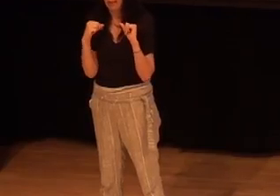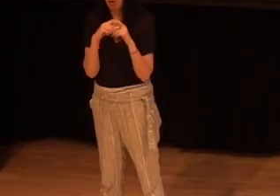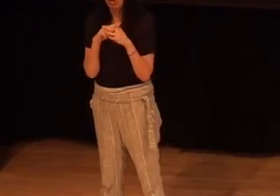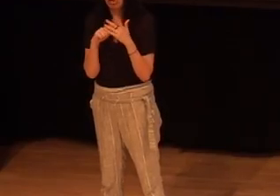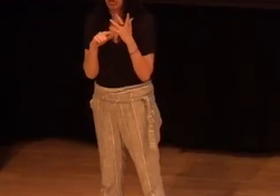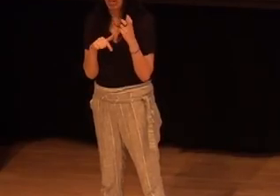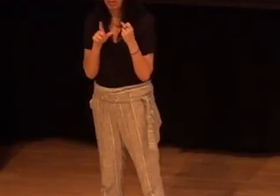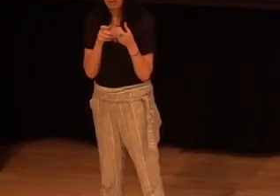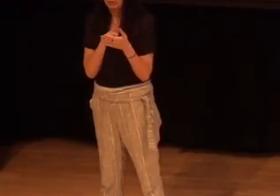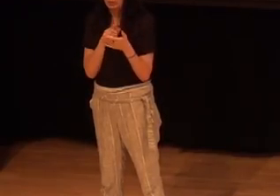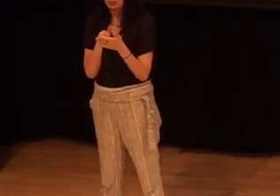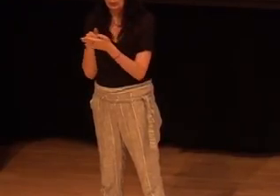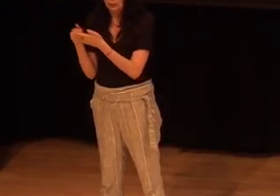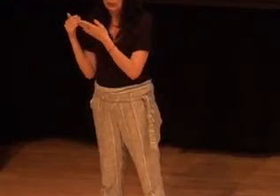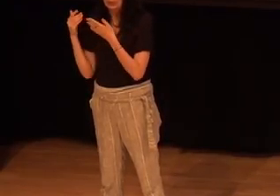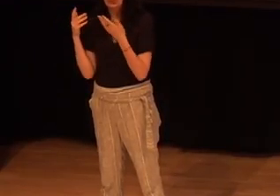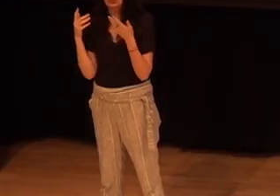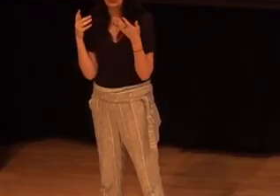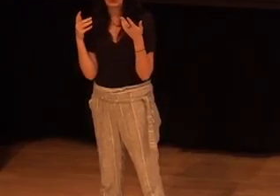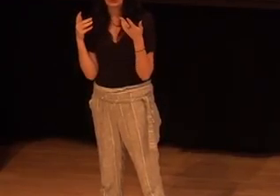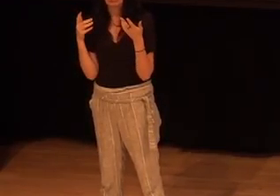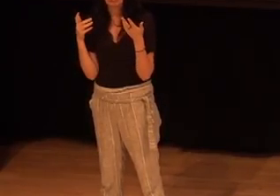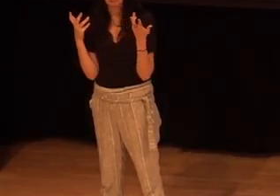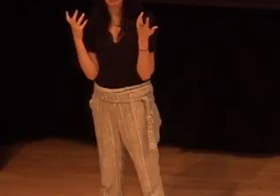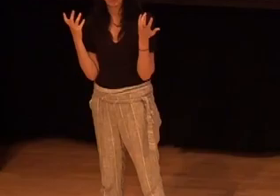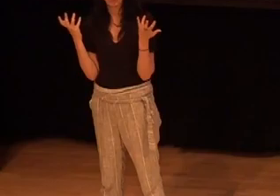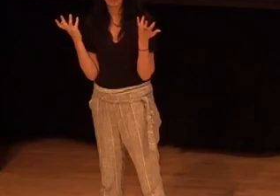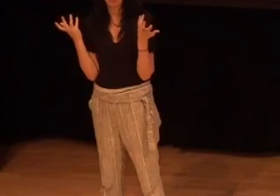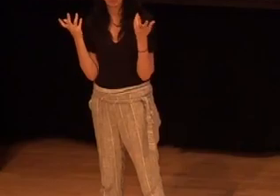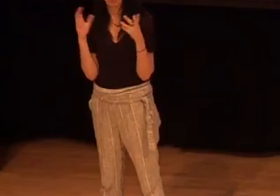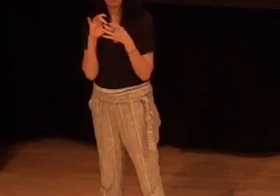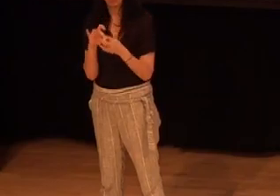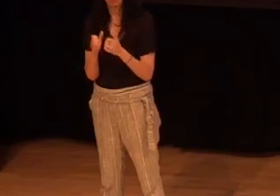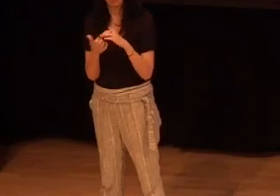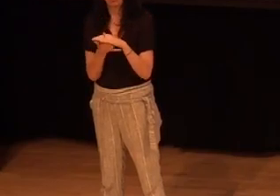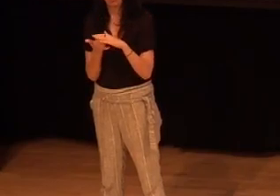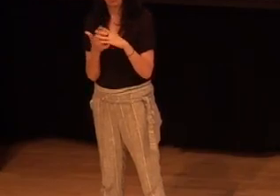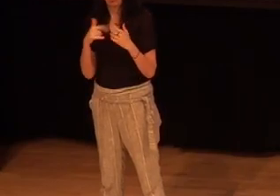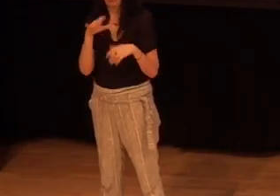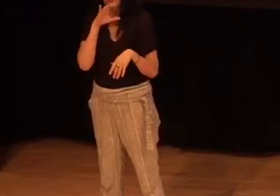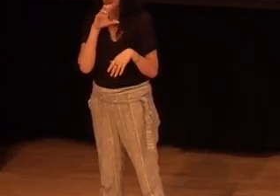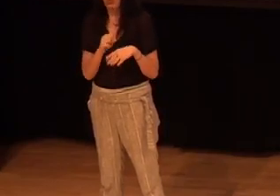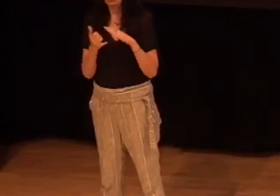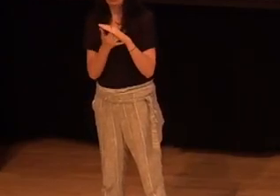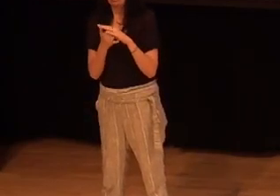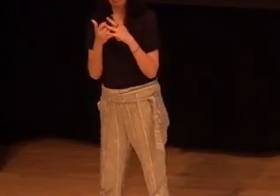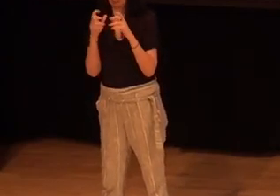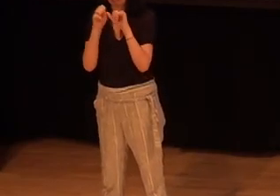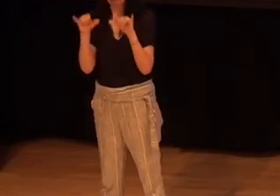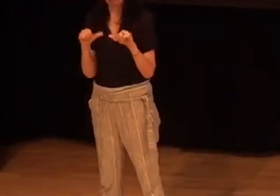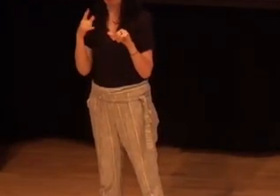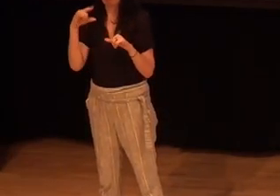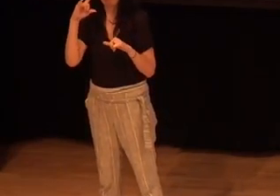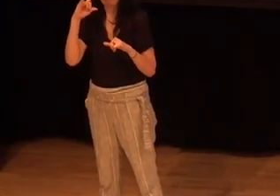this kind of business. But no, and as far as the subways, we are the oldest subway system, to my knowledge, in